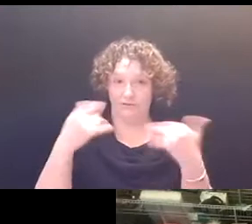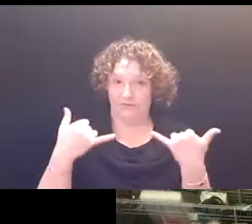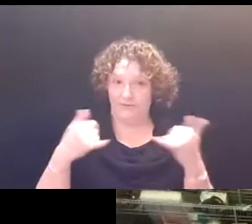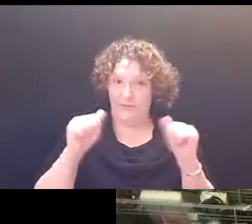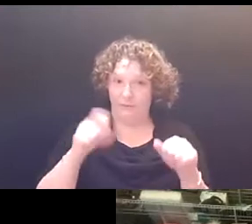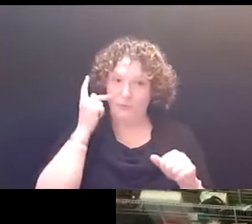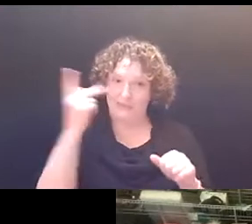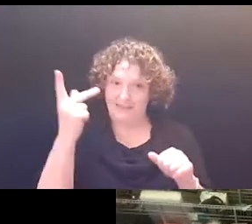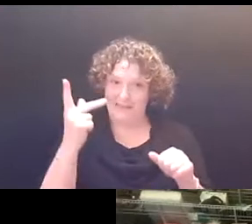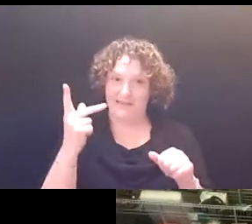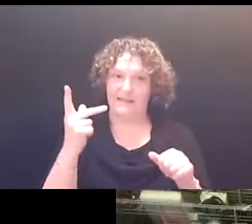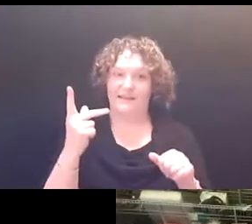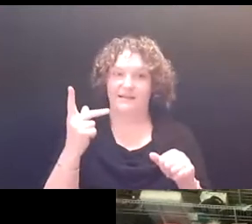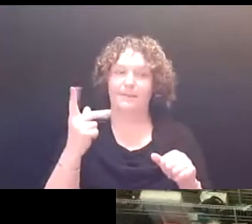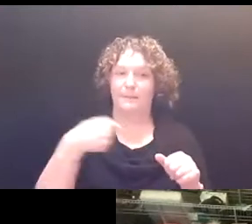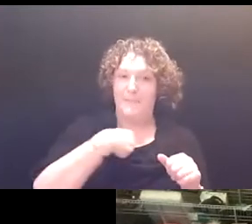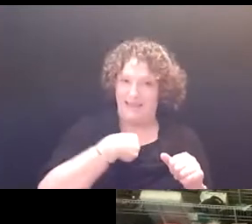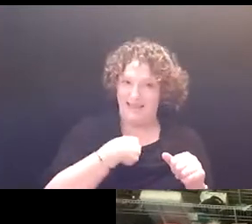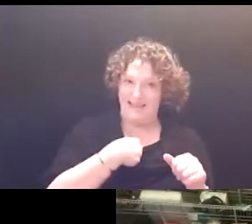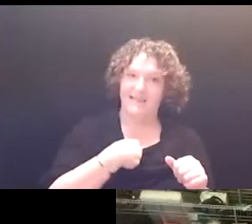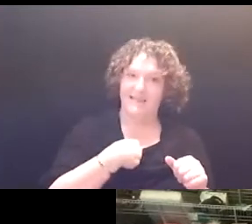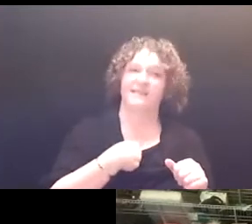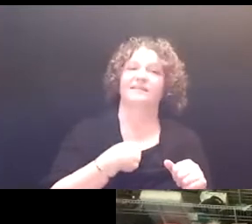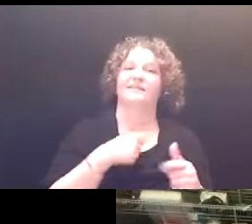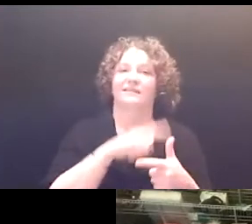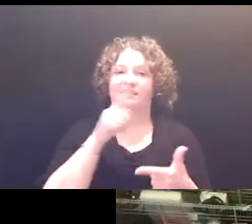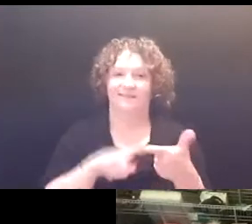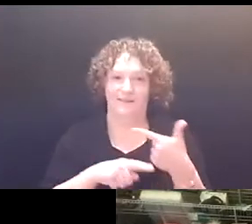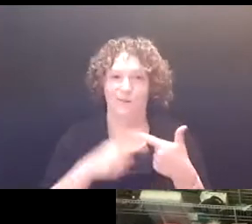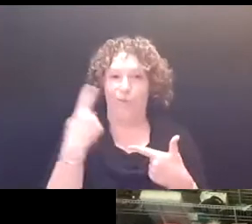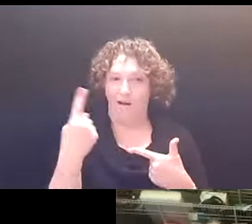You should currently be able to see me